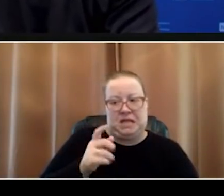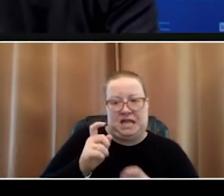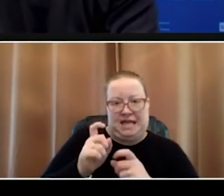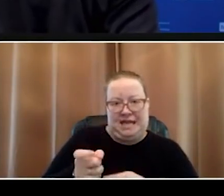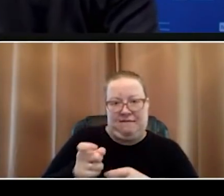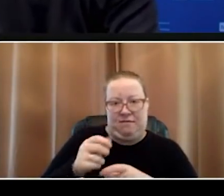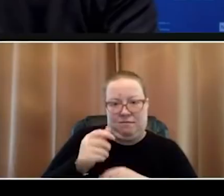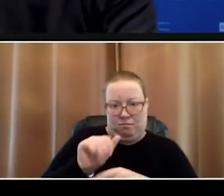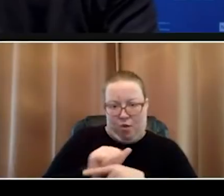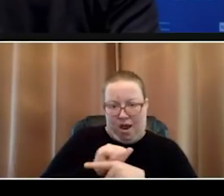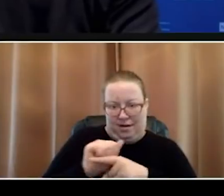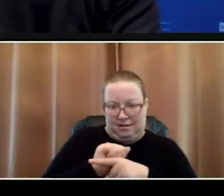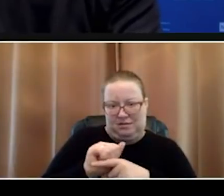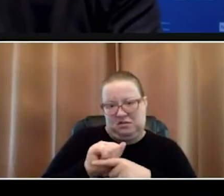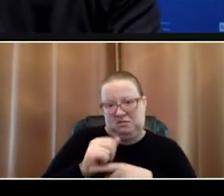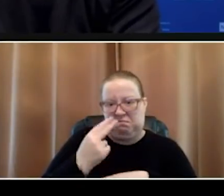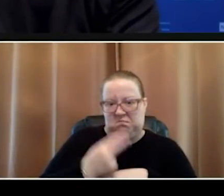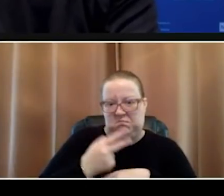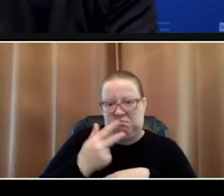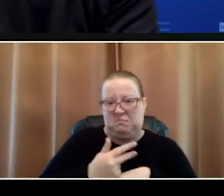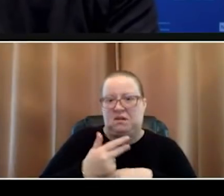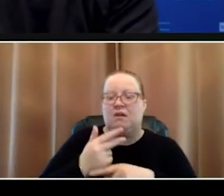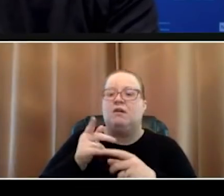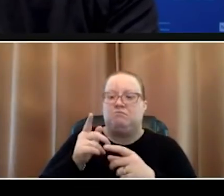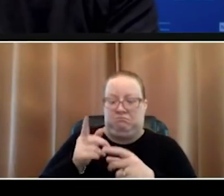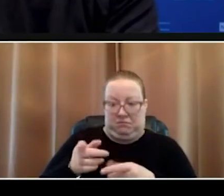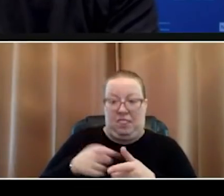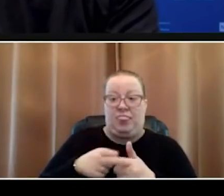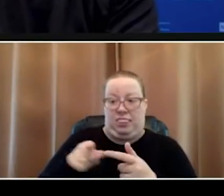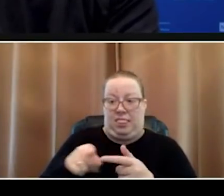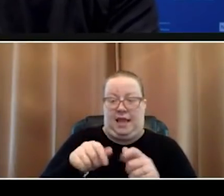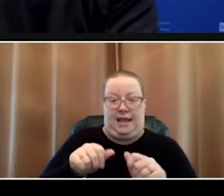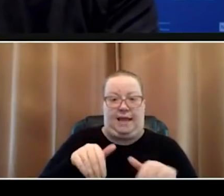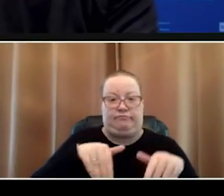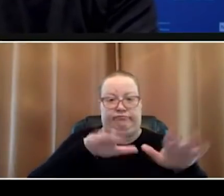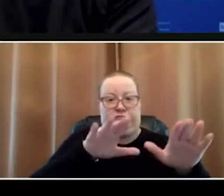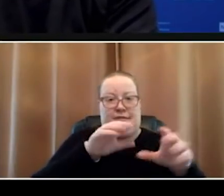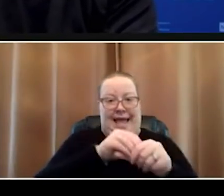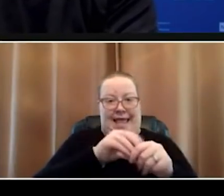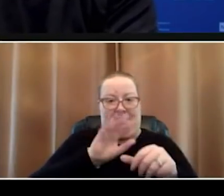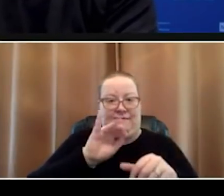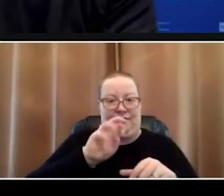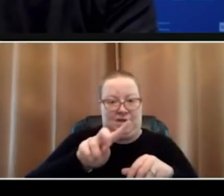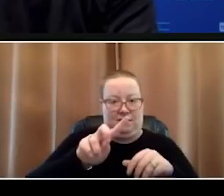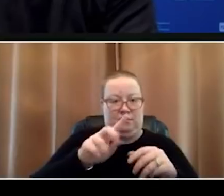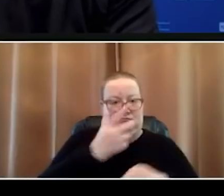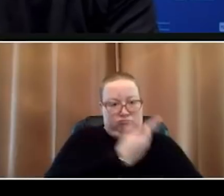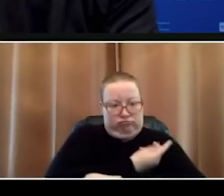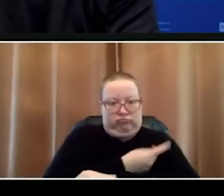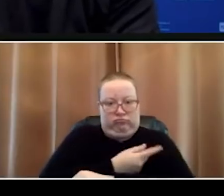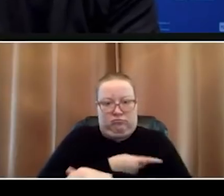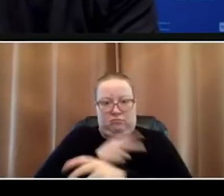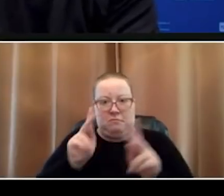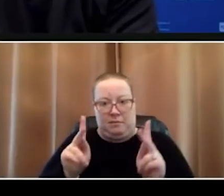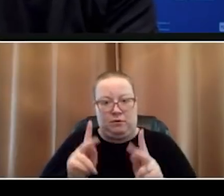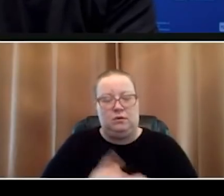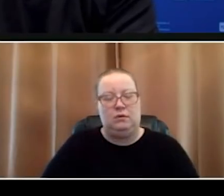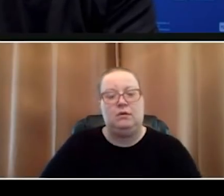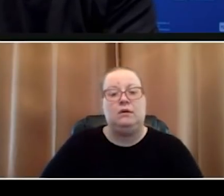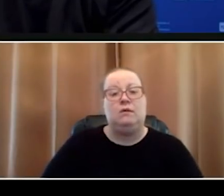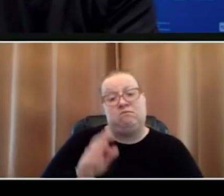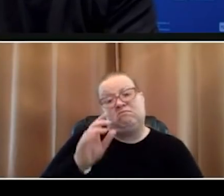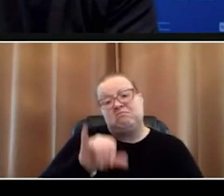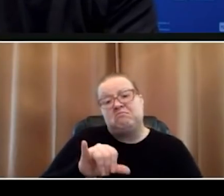practice, and they could get out in the field. I think that could be something you could do. It's a